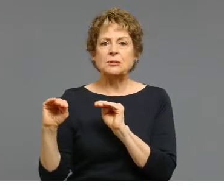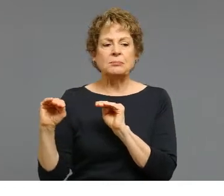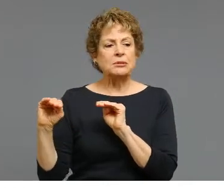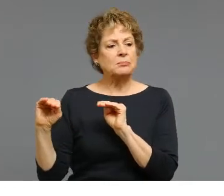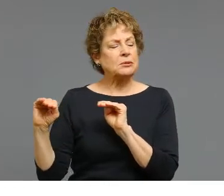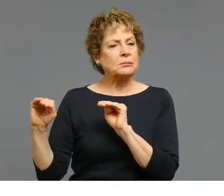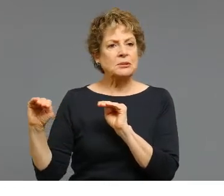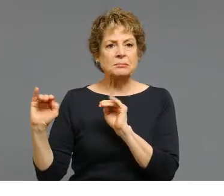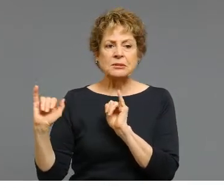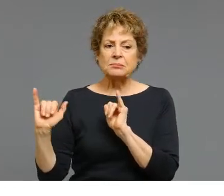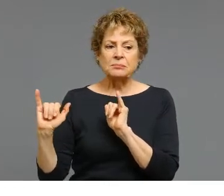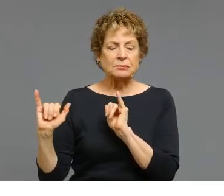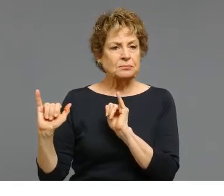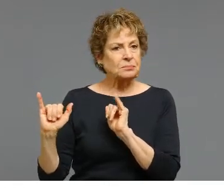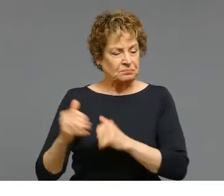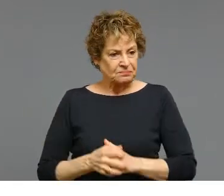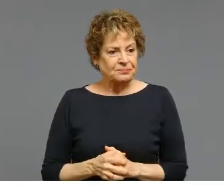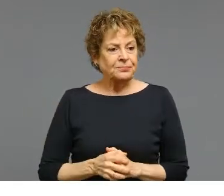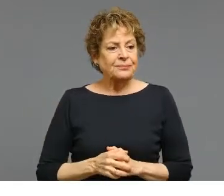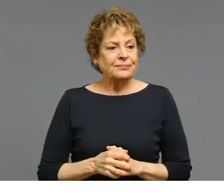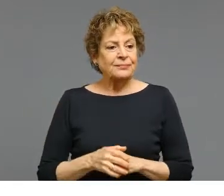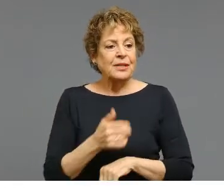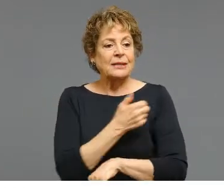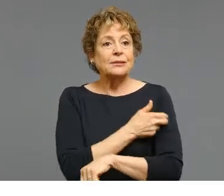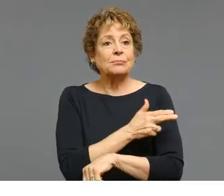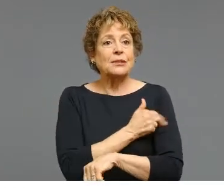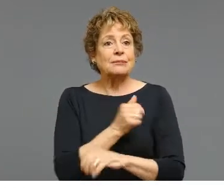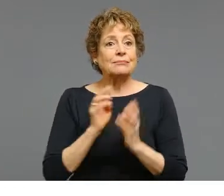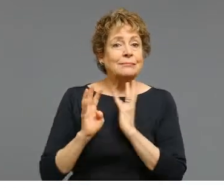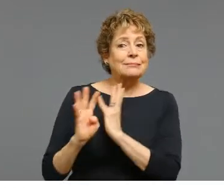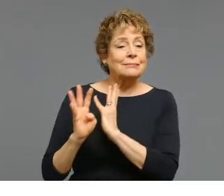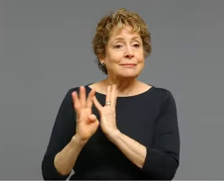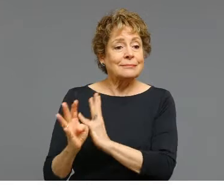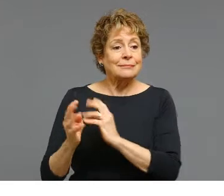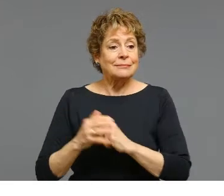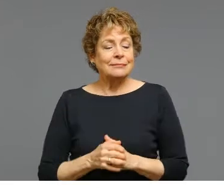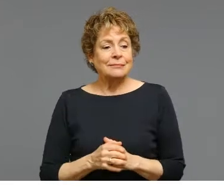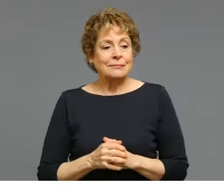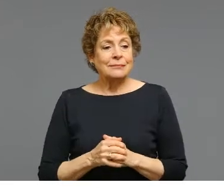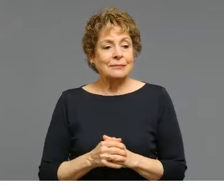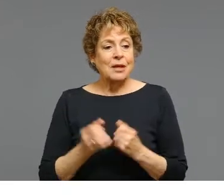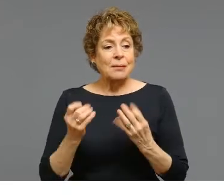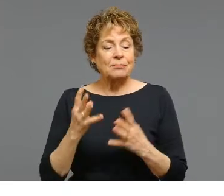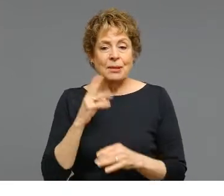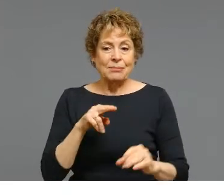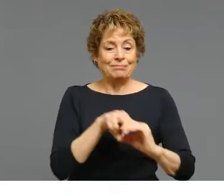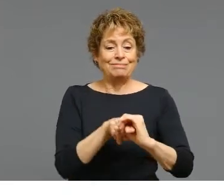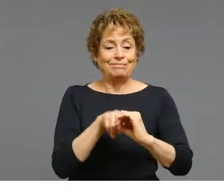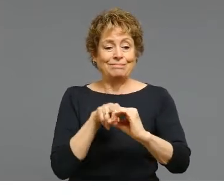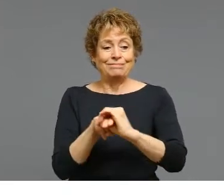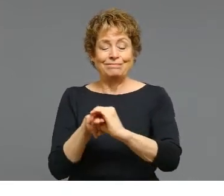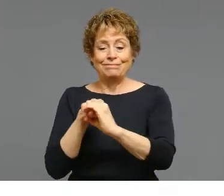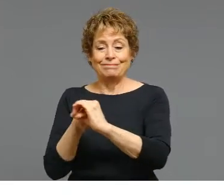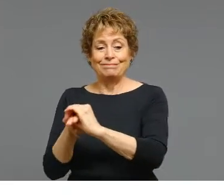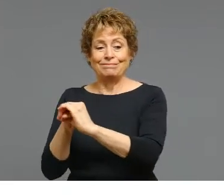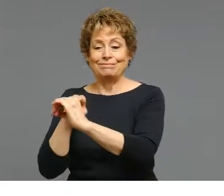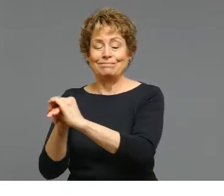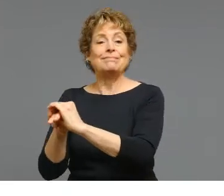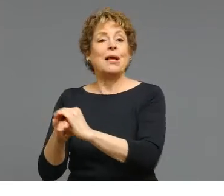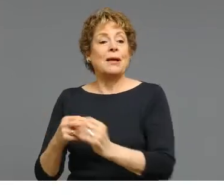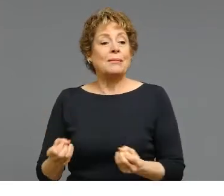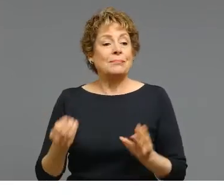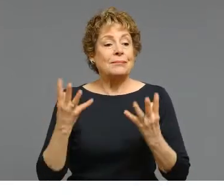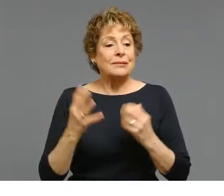A quick look at our hospital usage. This is the number of inpatient beds that are being reported